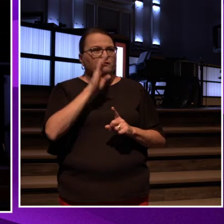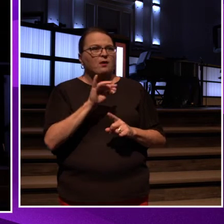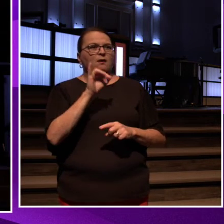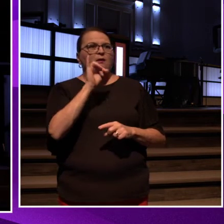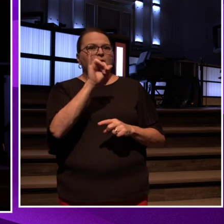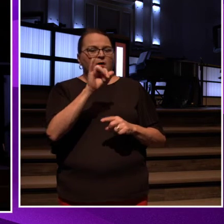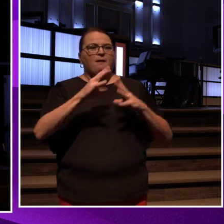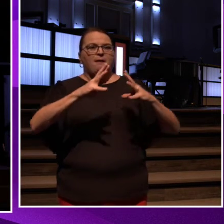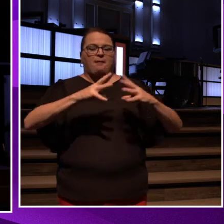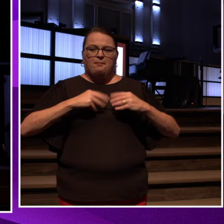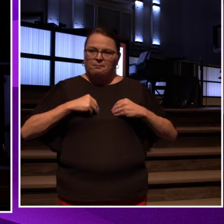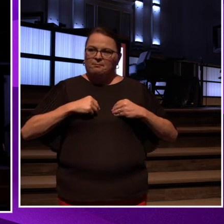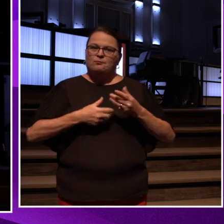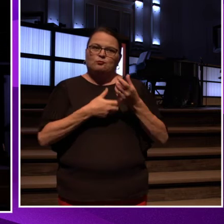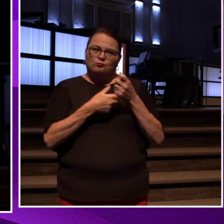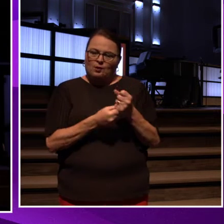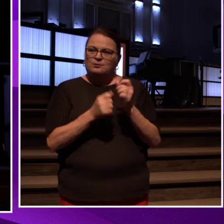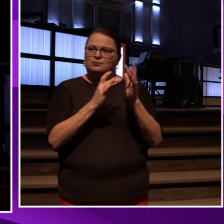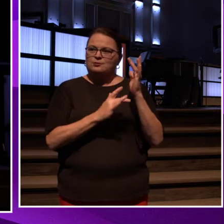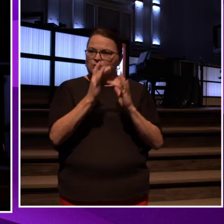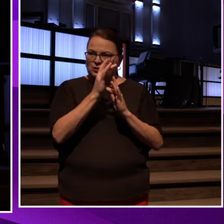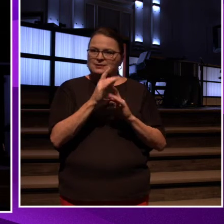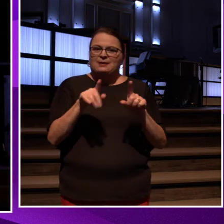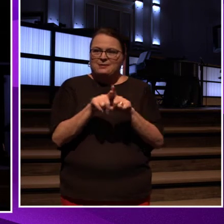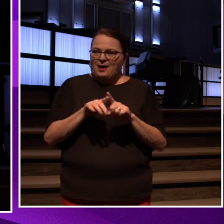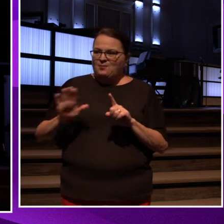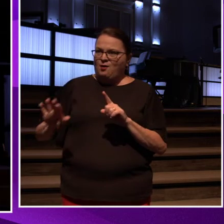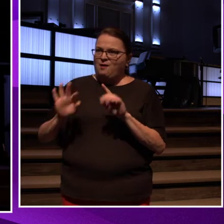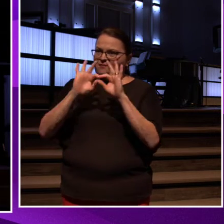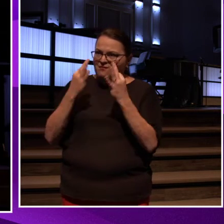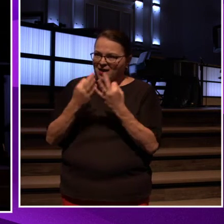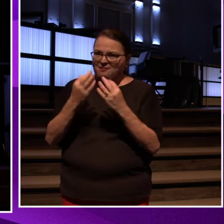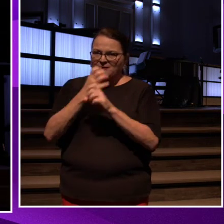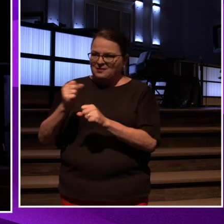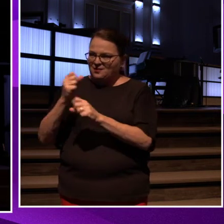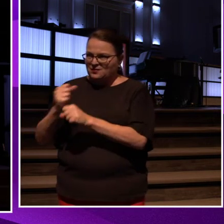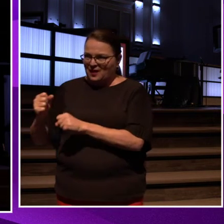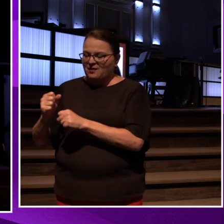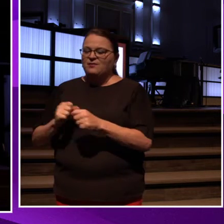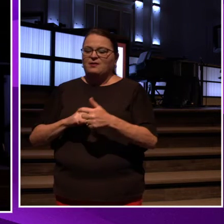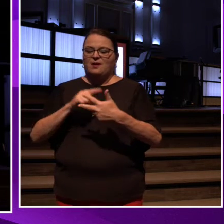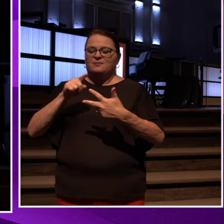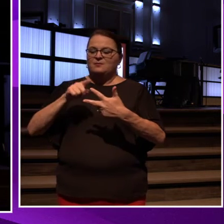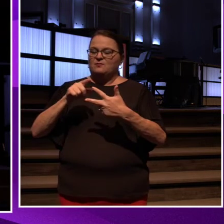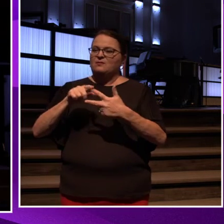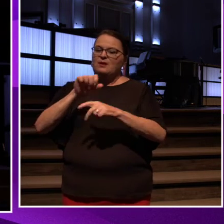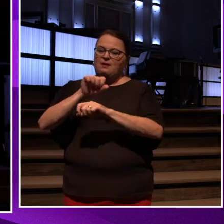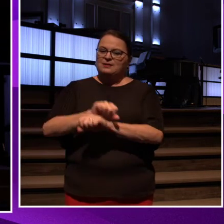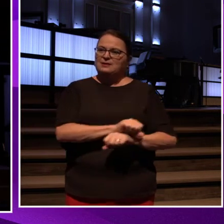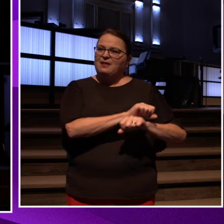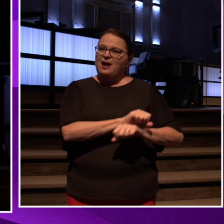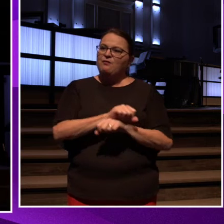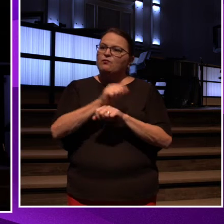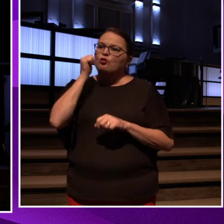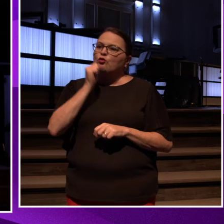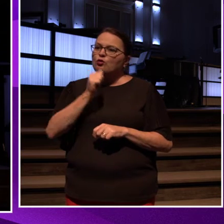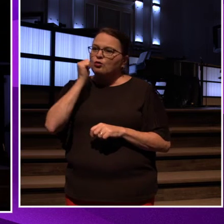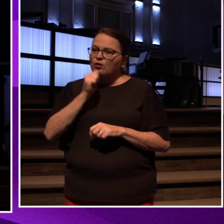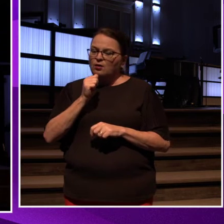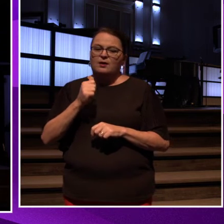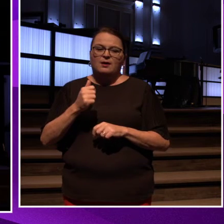and many of her household with her. And then the next convert in verse 16 was a slave girl who had the